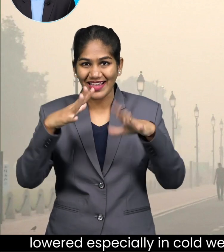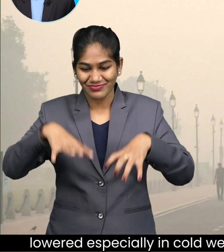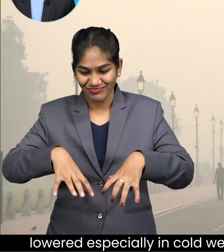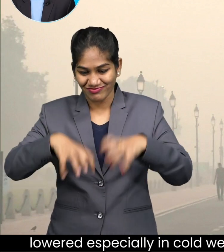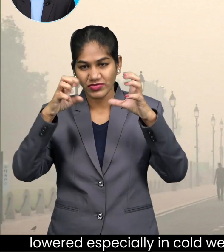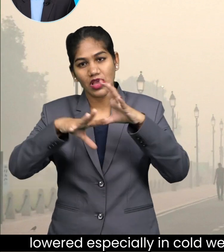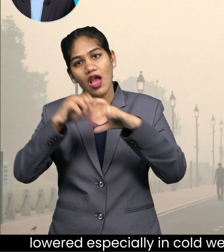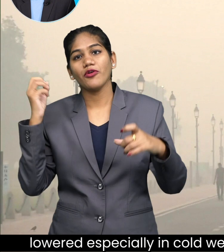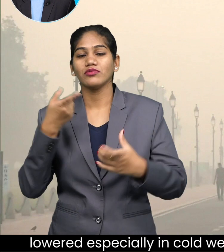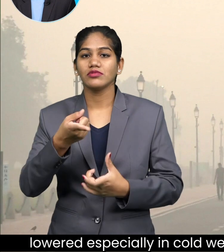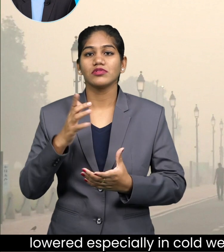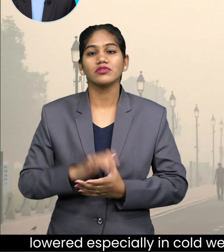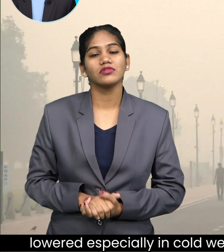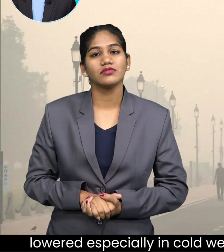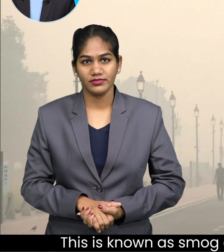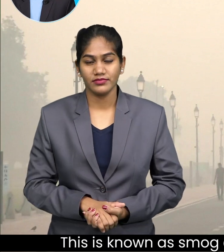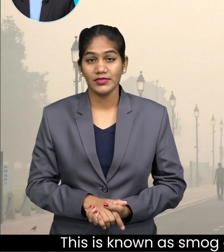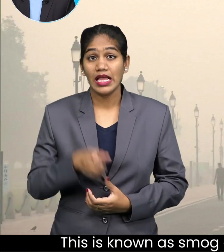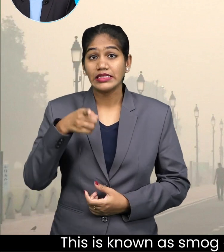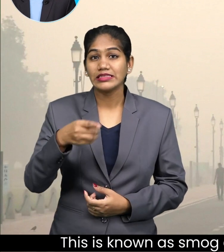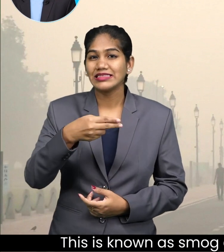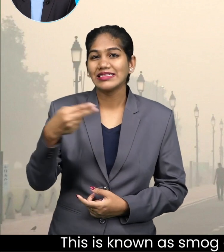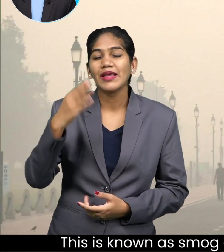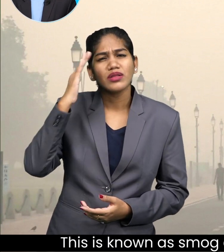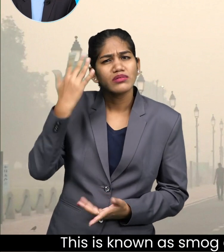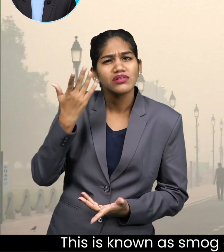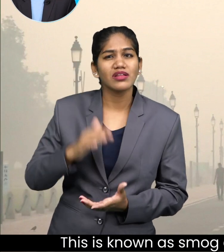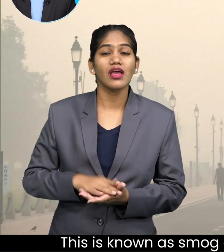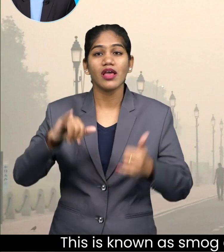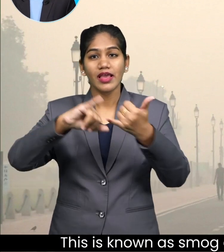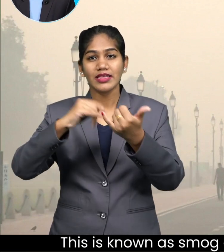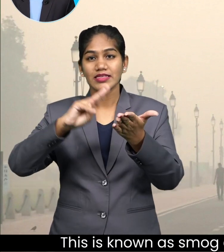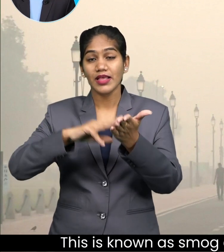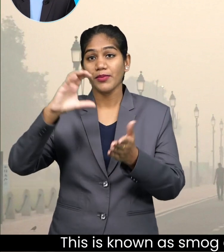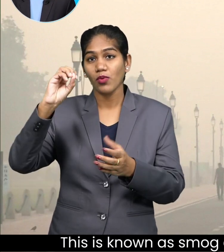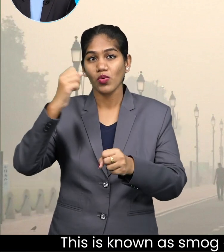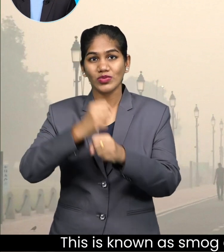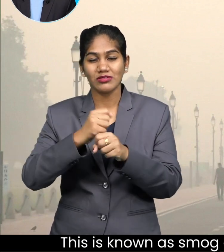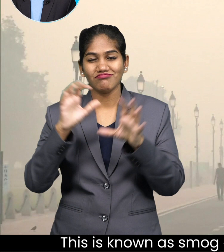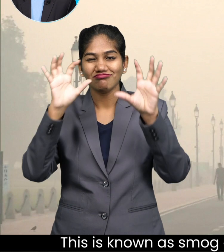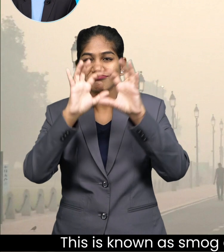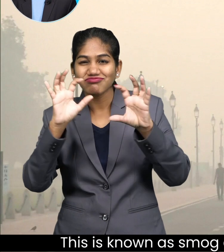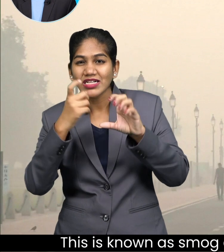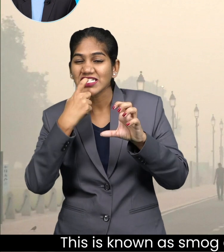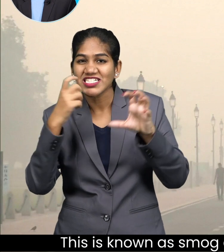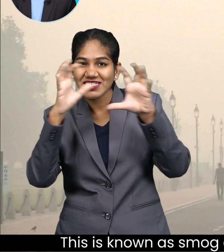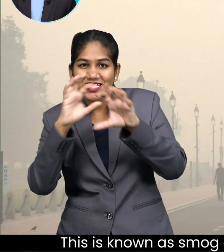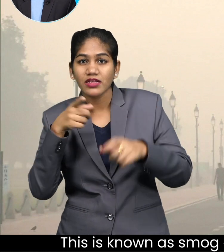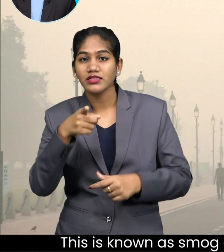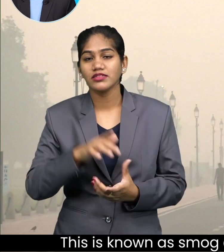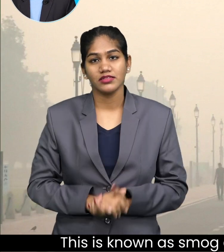This is known as smog, and is a